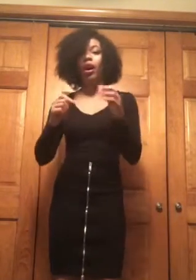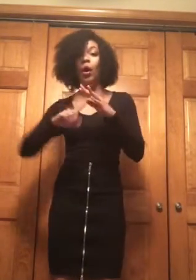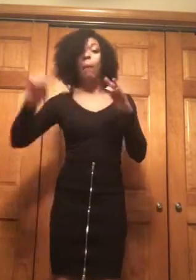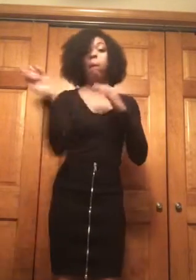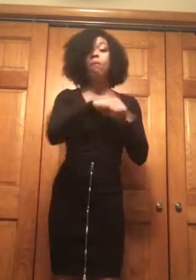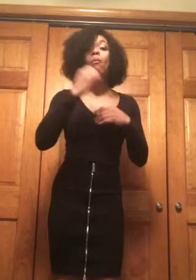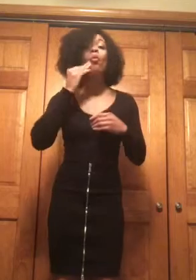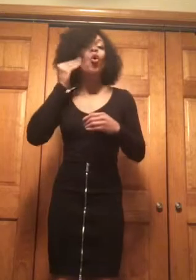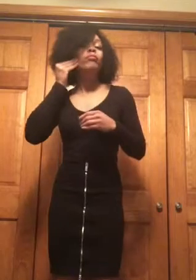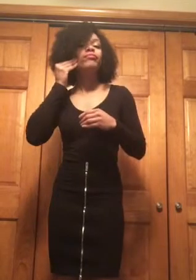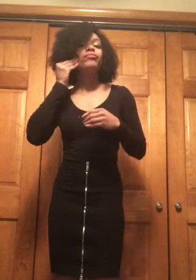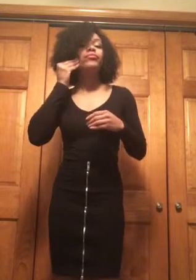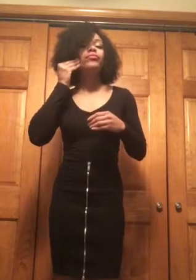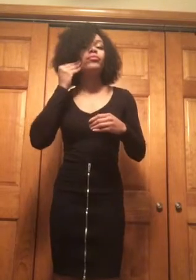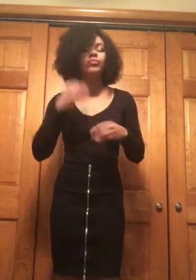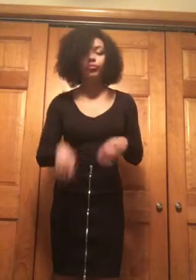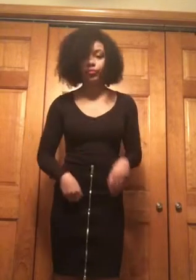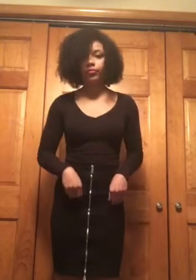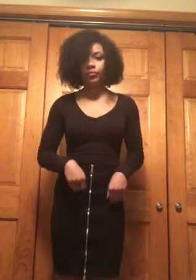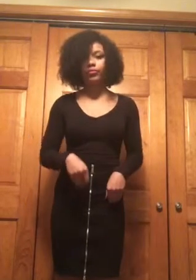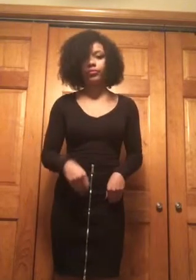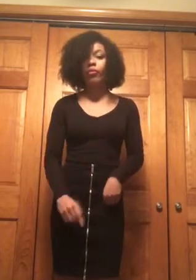home.